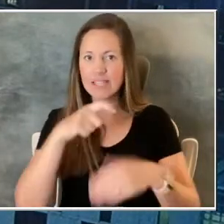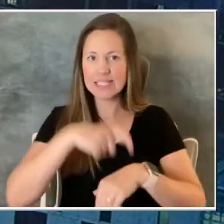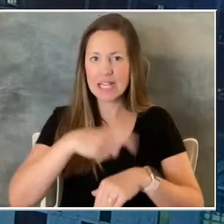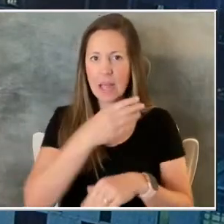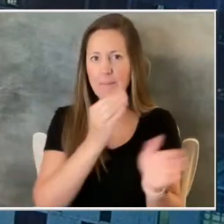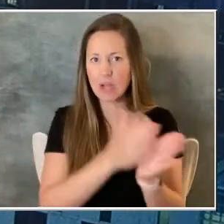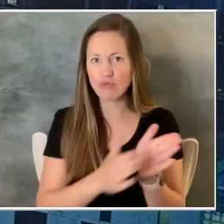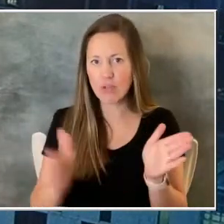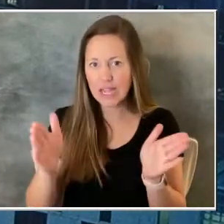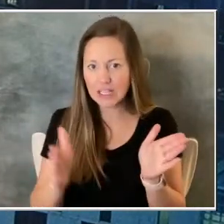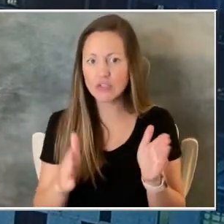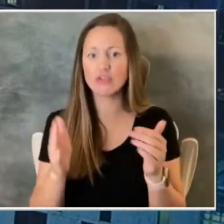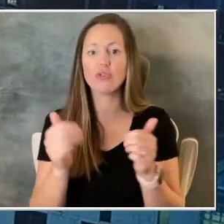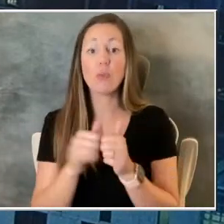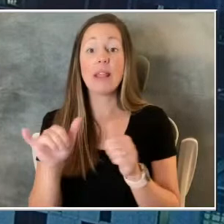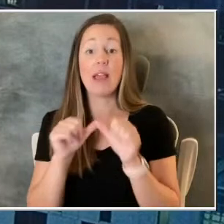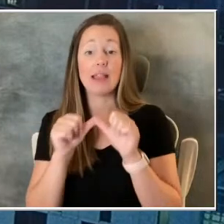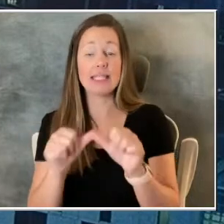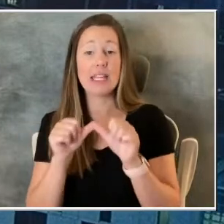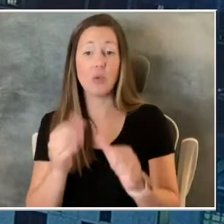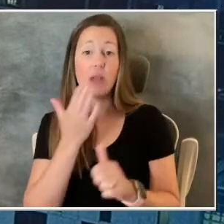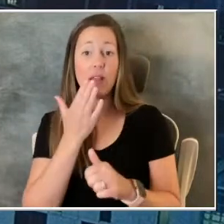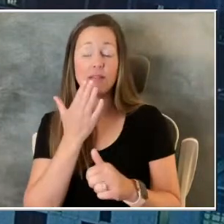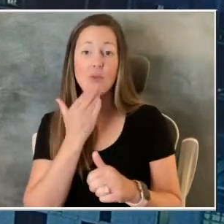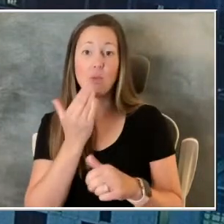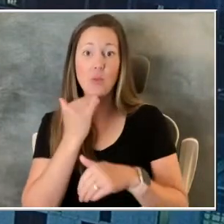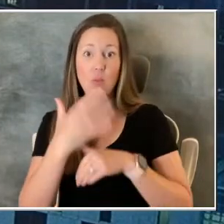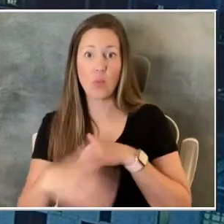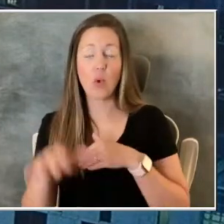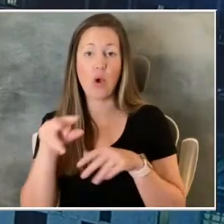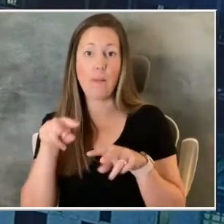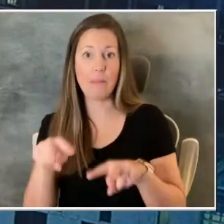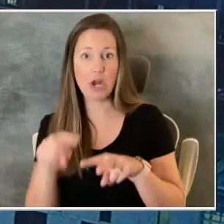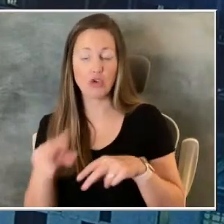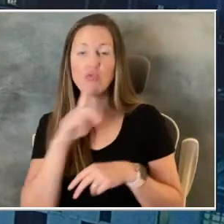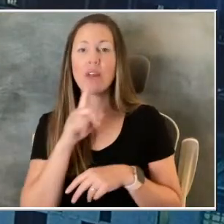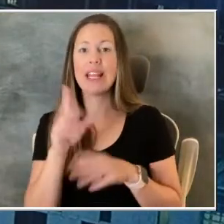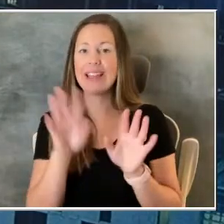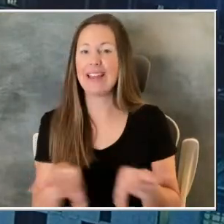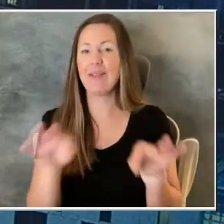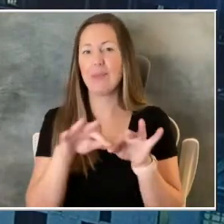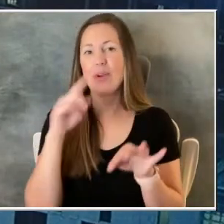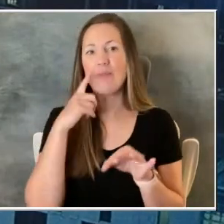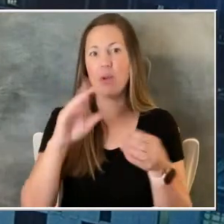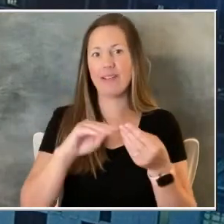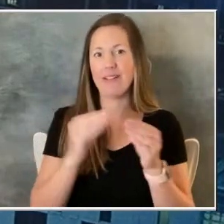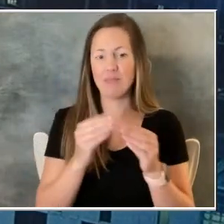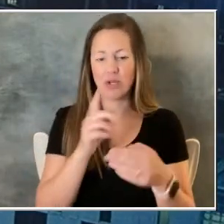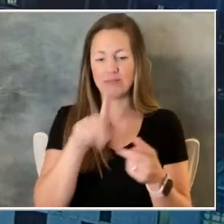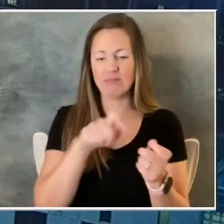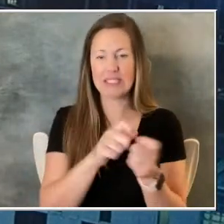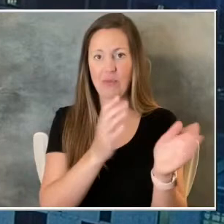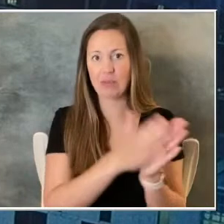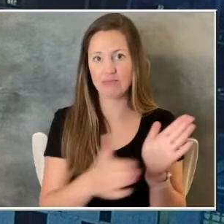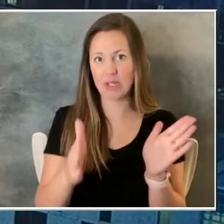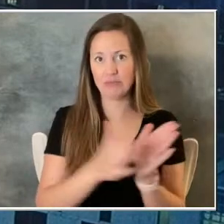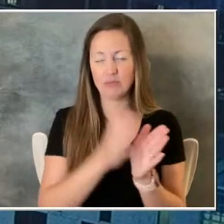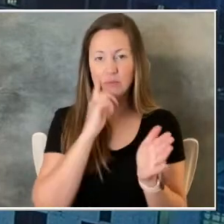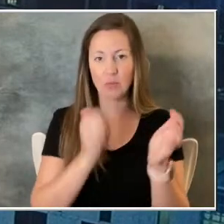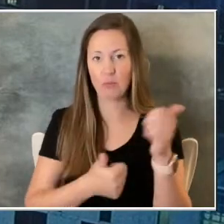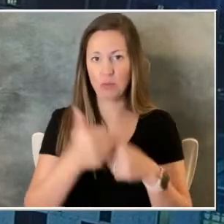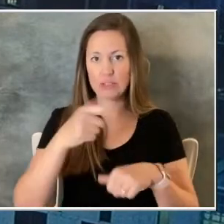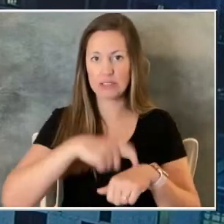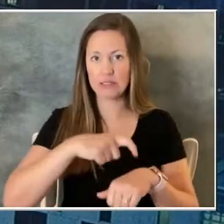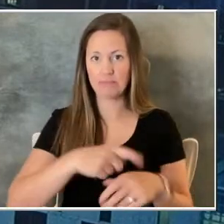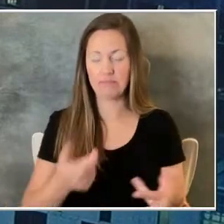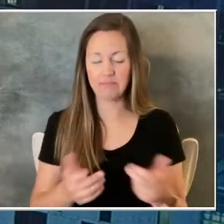the continuous glucose monitors. It's really important to keep our blood sugars within a certain range for most of the time. We're also